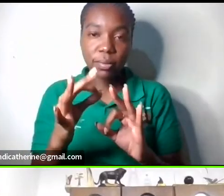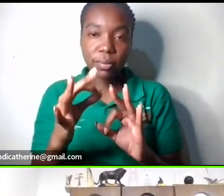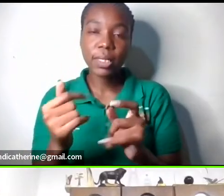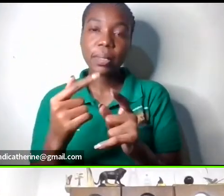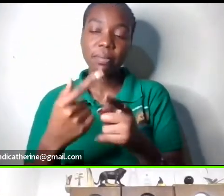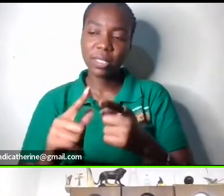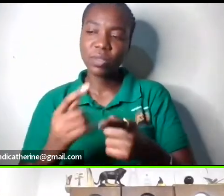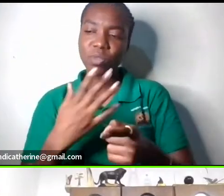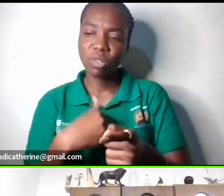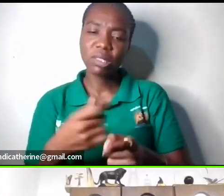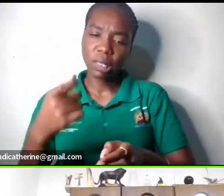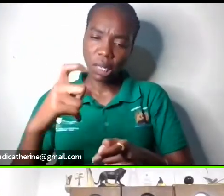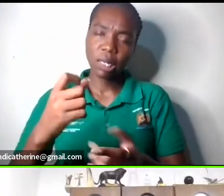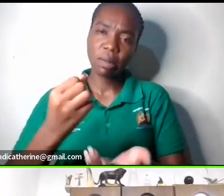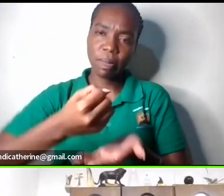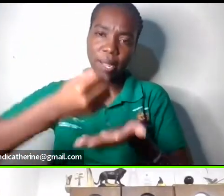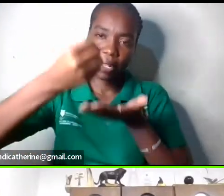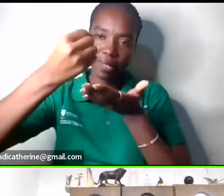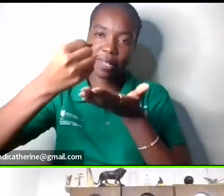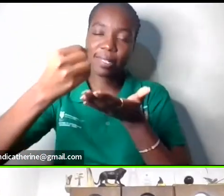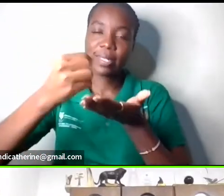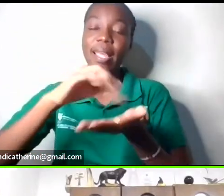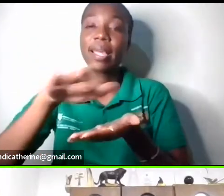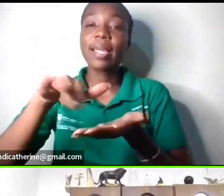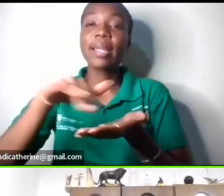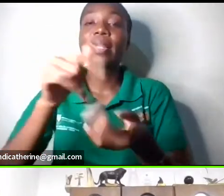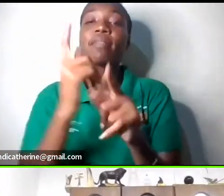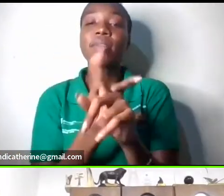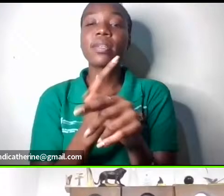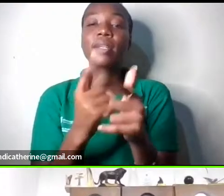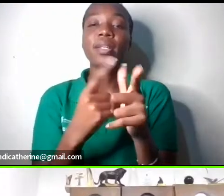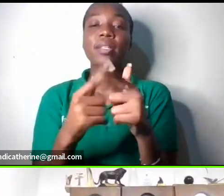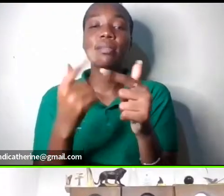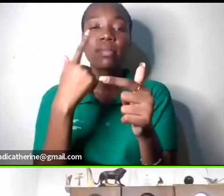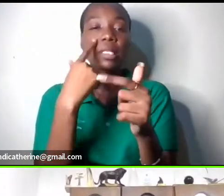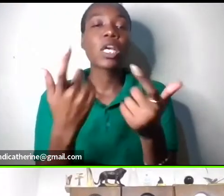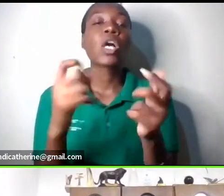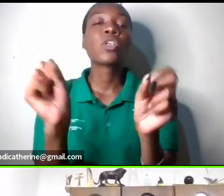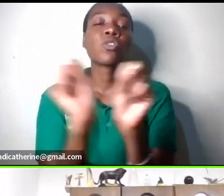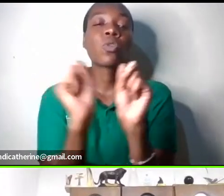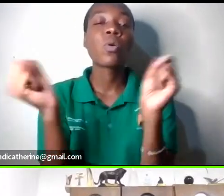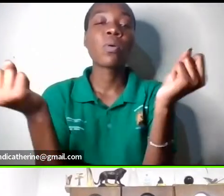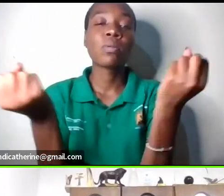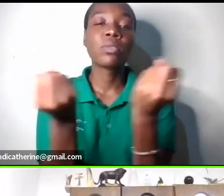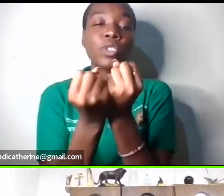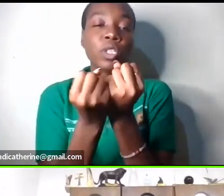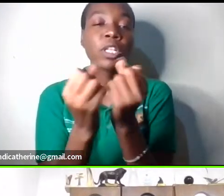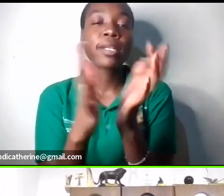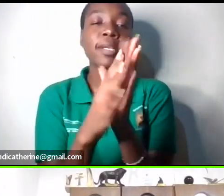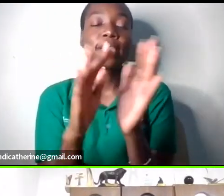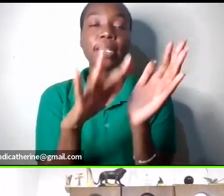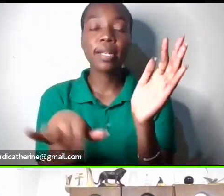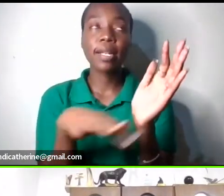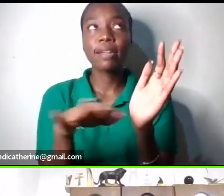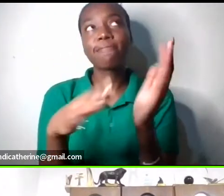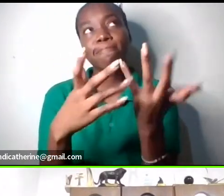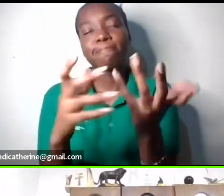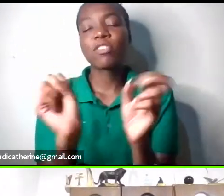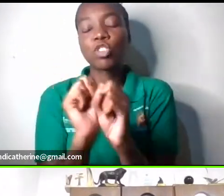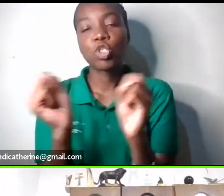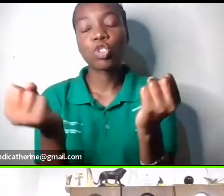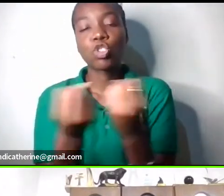budget to other areas, key amongst them maybe the social areas that have also a lot of social impact,